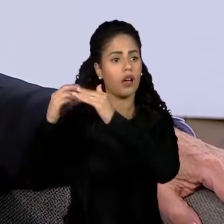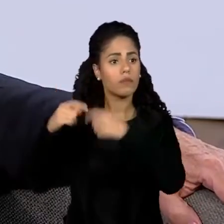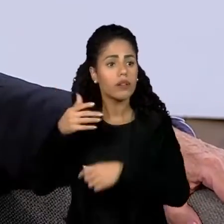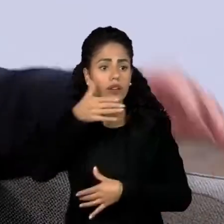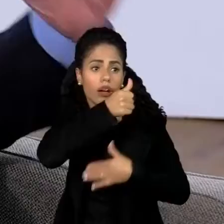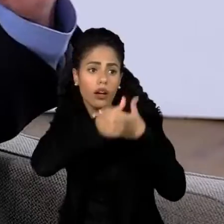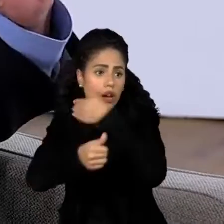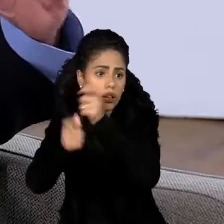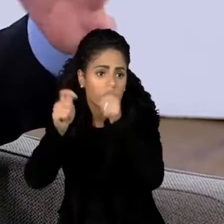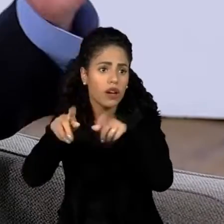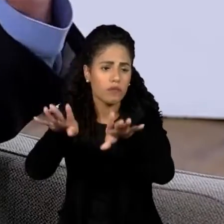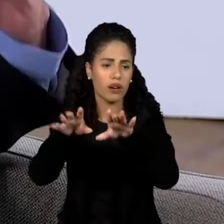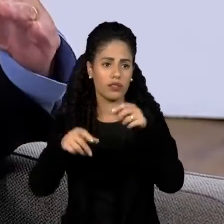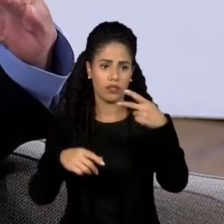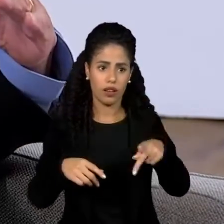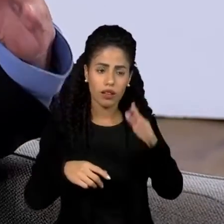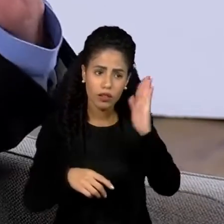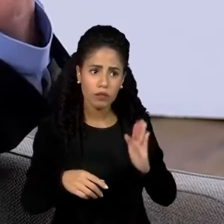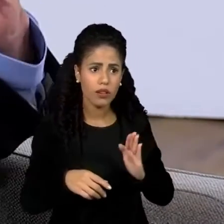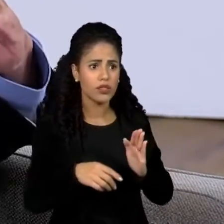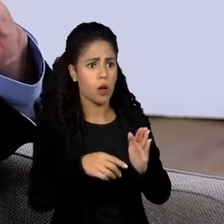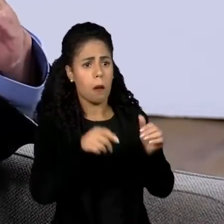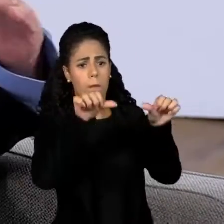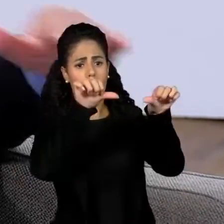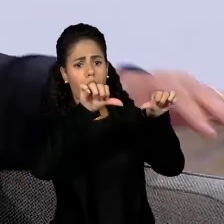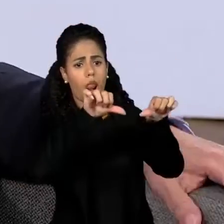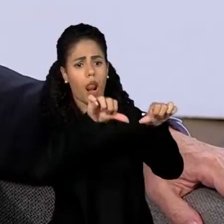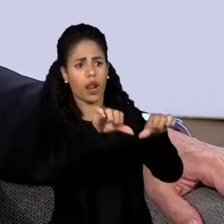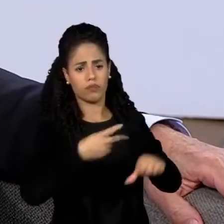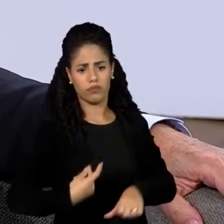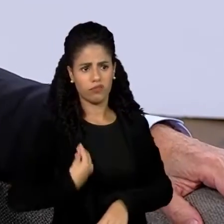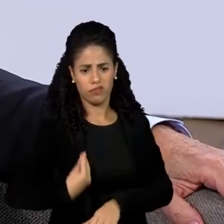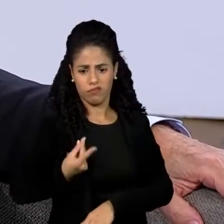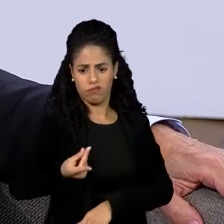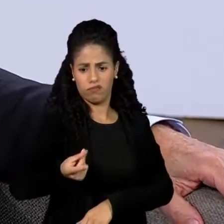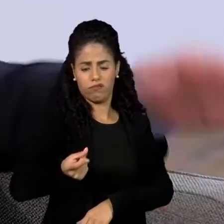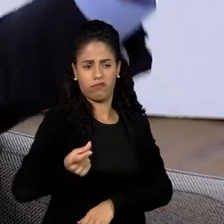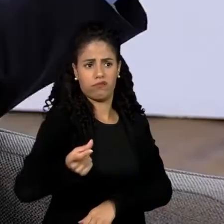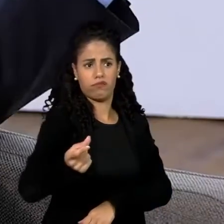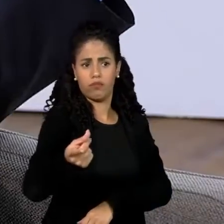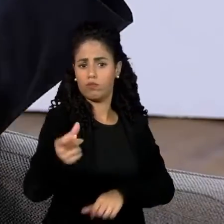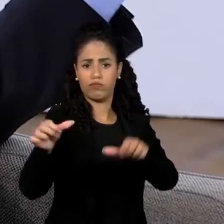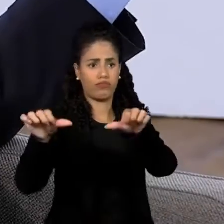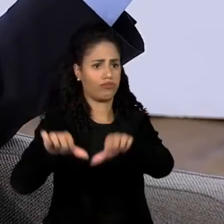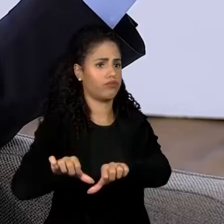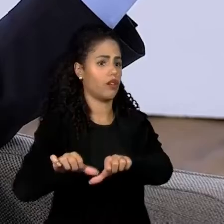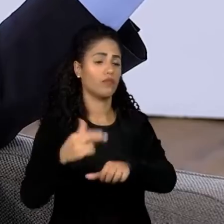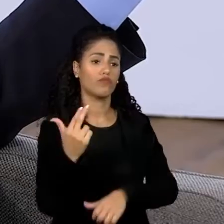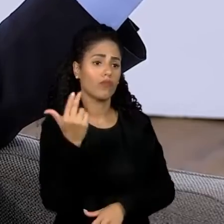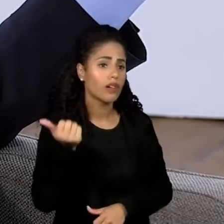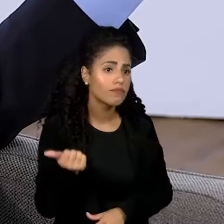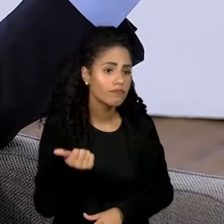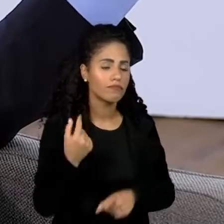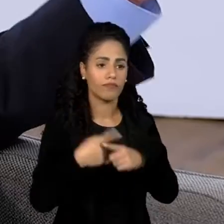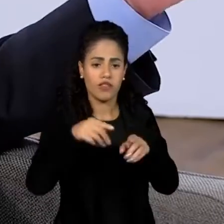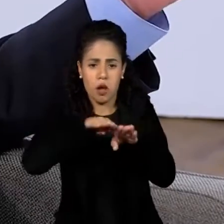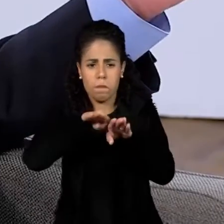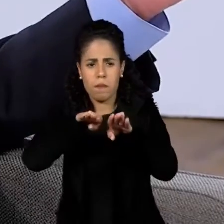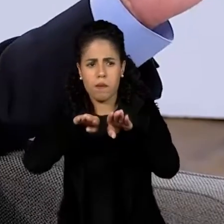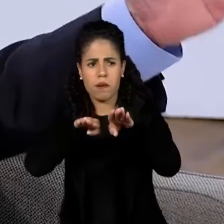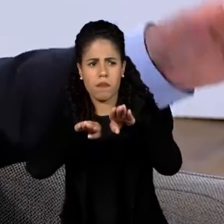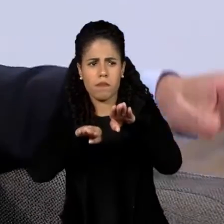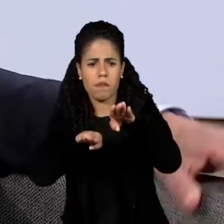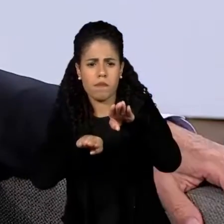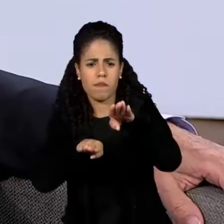we have among the advanced countries the lowest level of life expectancy and the highest level of